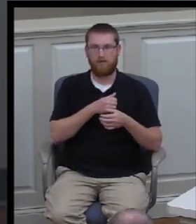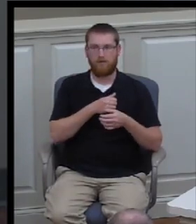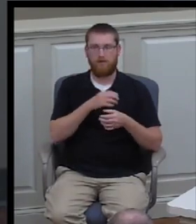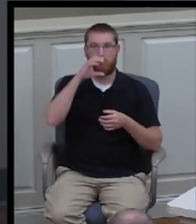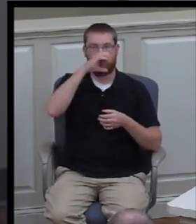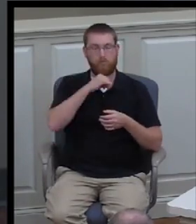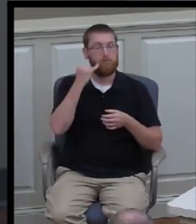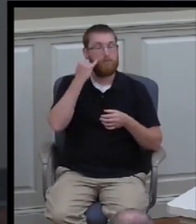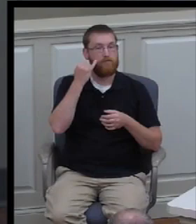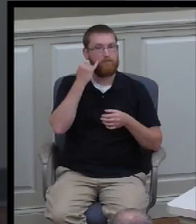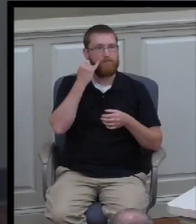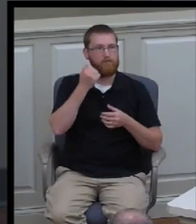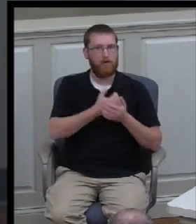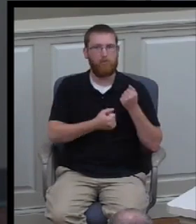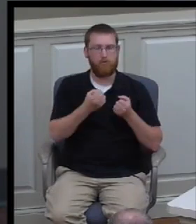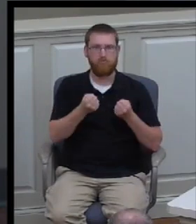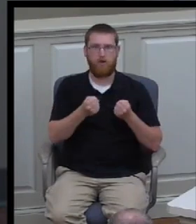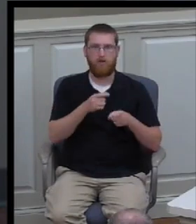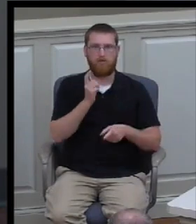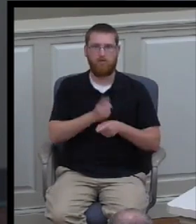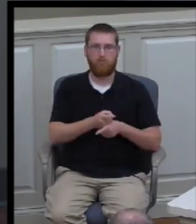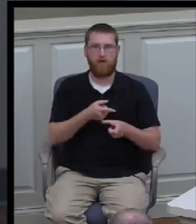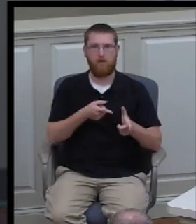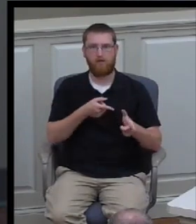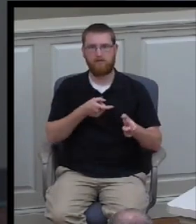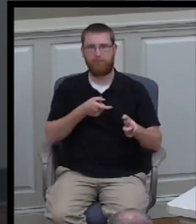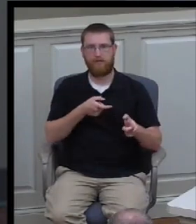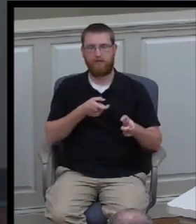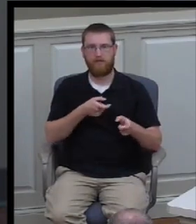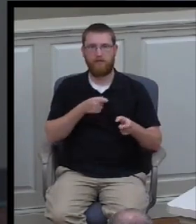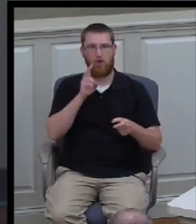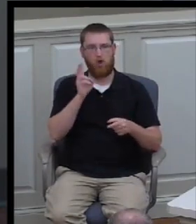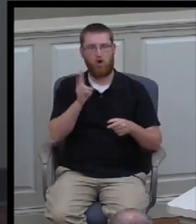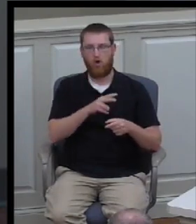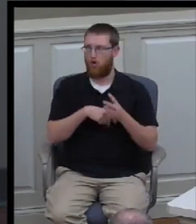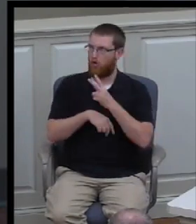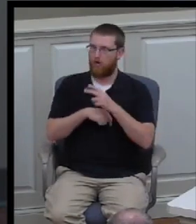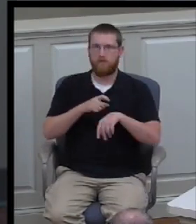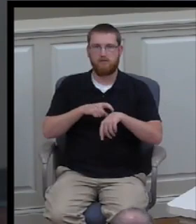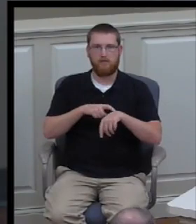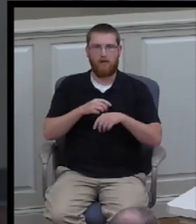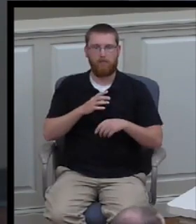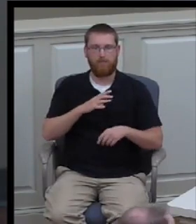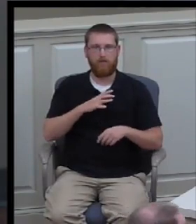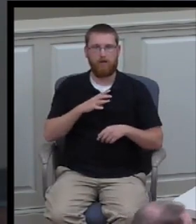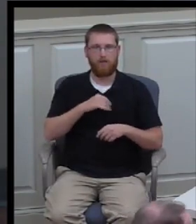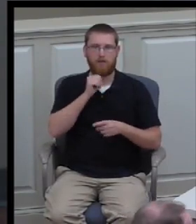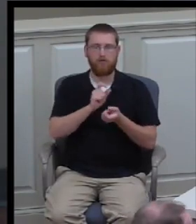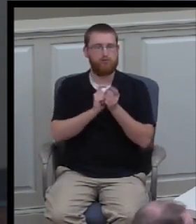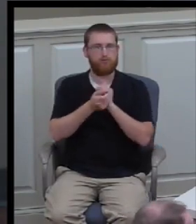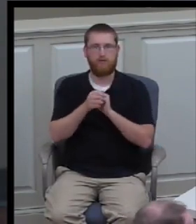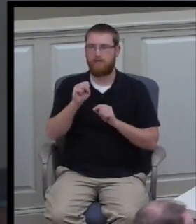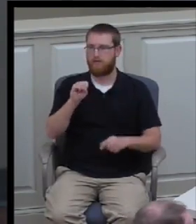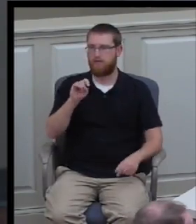is if folks are going the right speed, the sight distance is accurate. That's correct, right. It's not, you're not altering the sight distance, you're just increasing